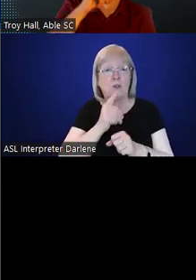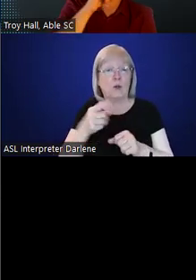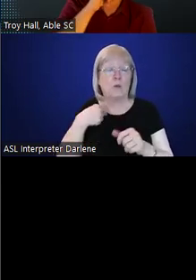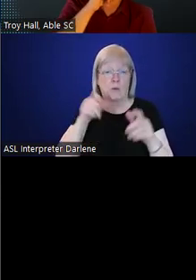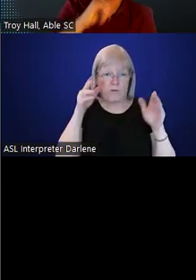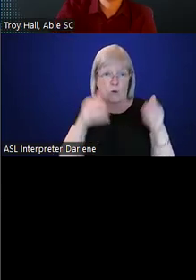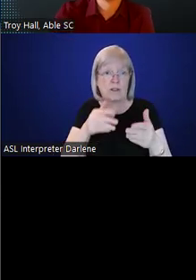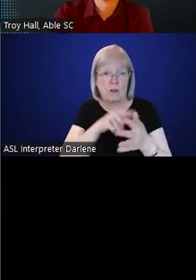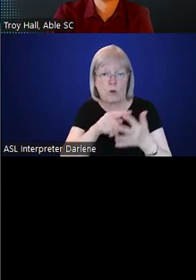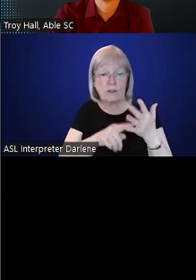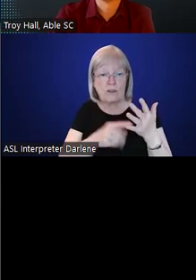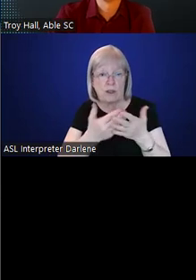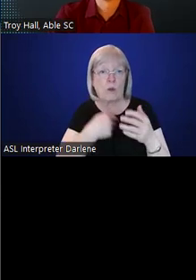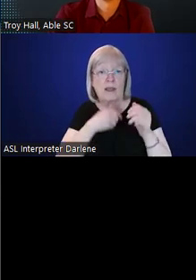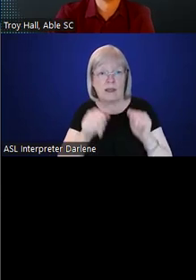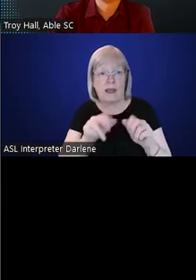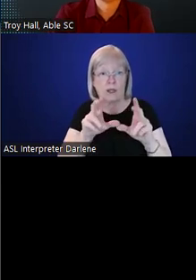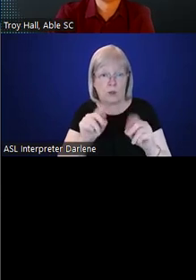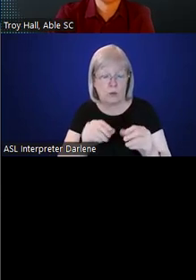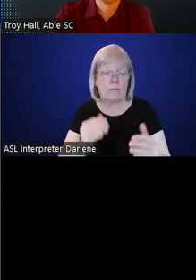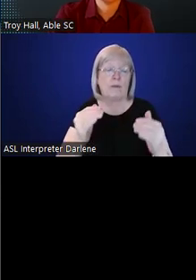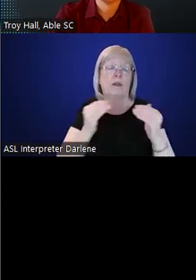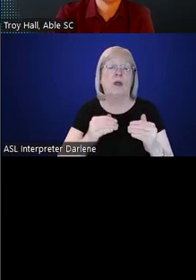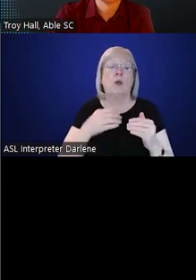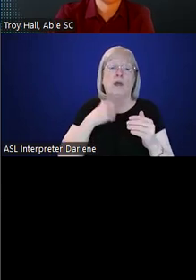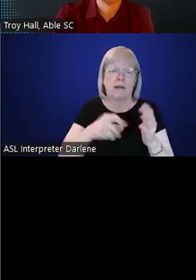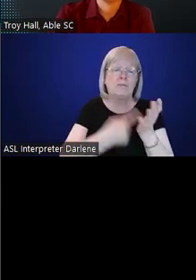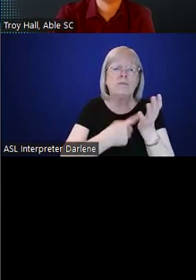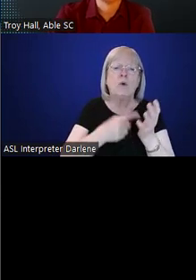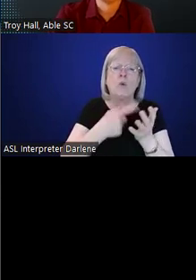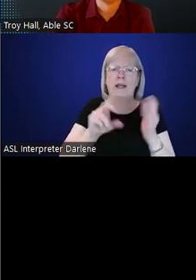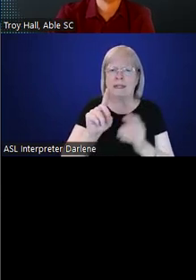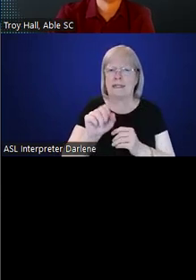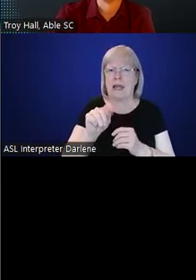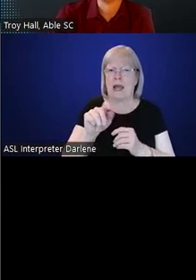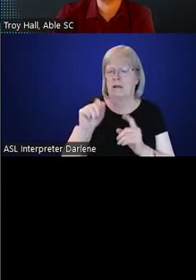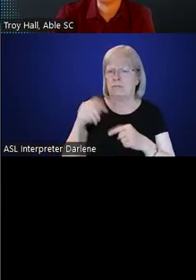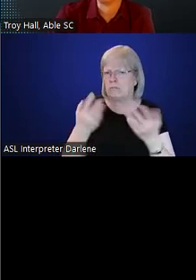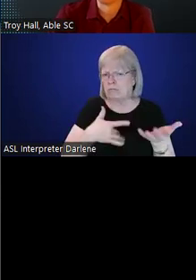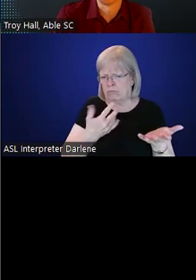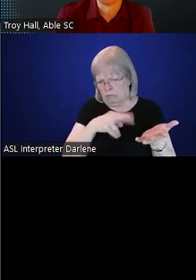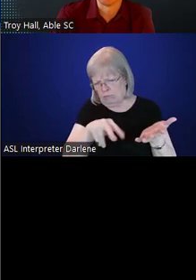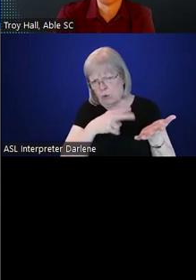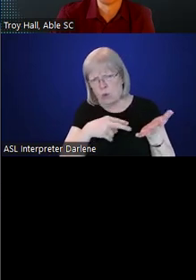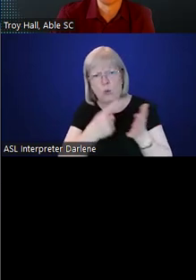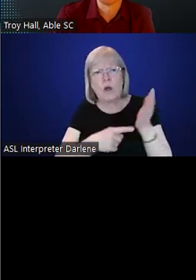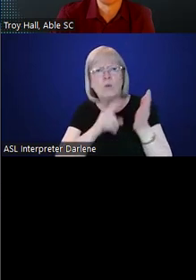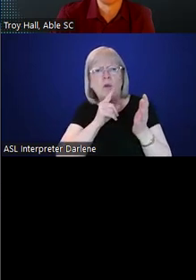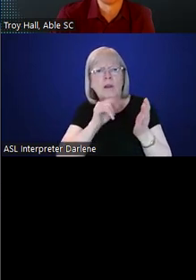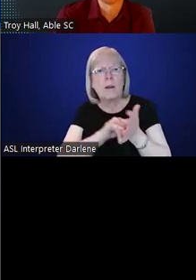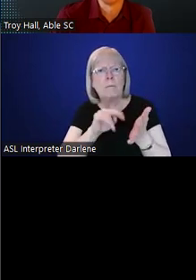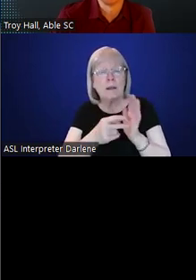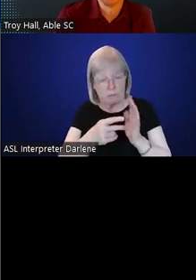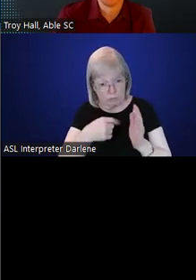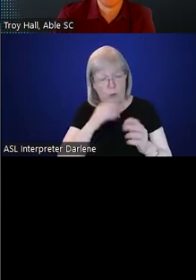on. We're going to talk about what the actual data shows. So what does it really mean when we're providing these services?